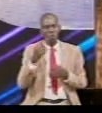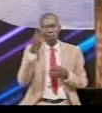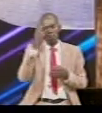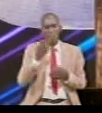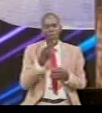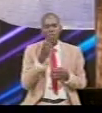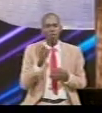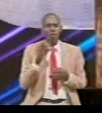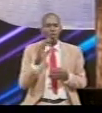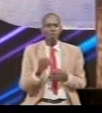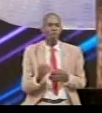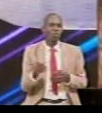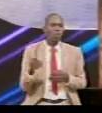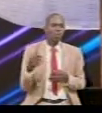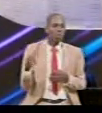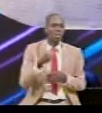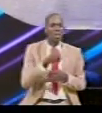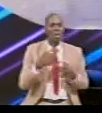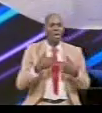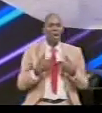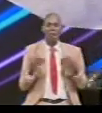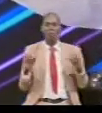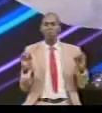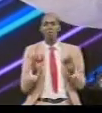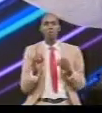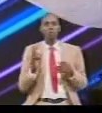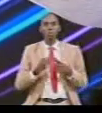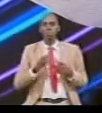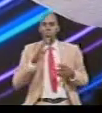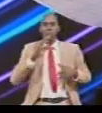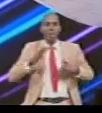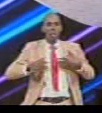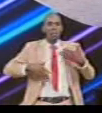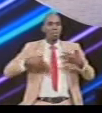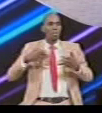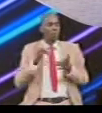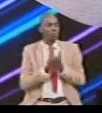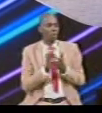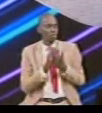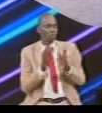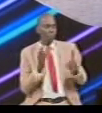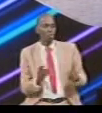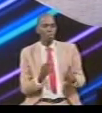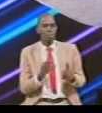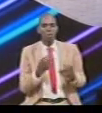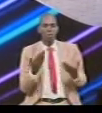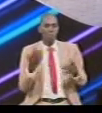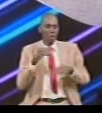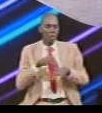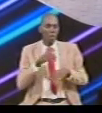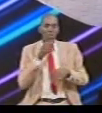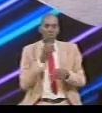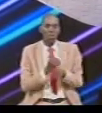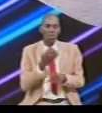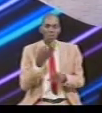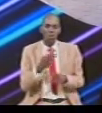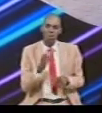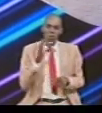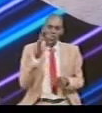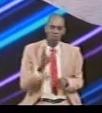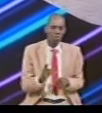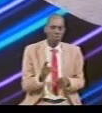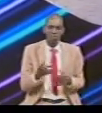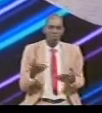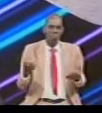that somebody is circumcised at the age of eight. Each day, there's no repentance required for that. There's